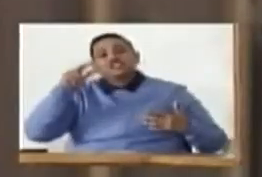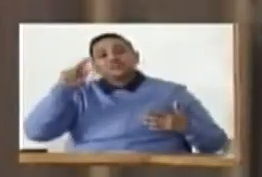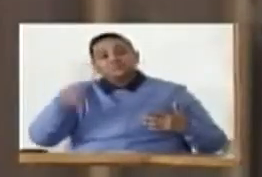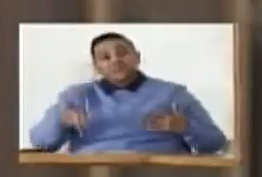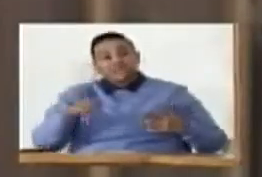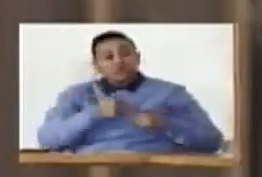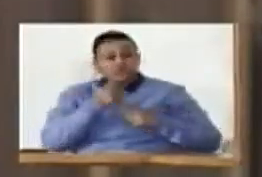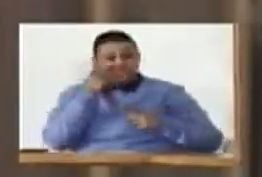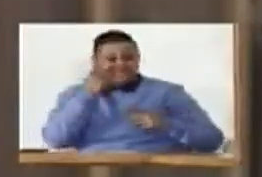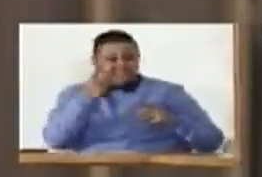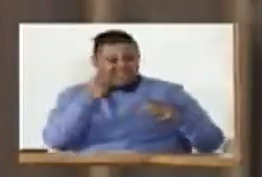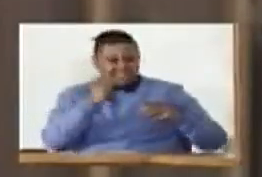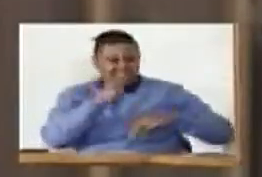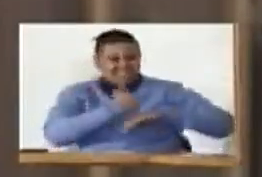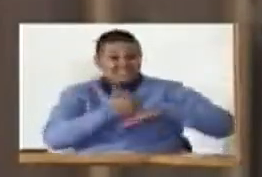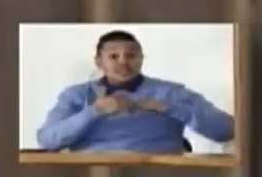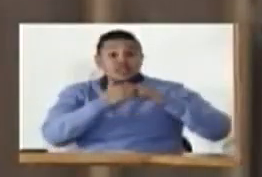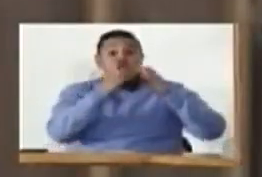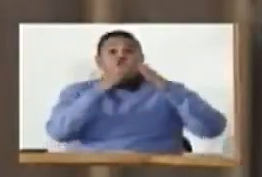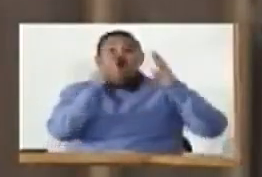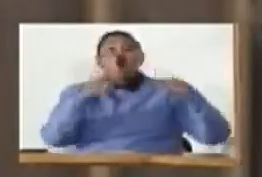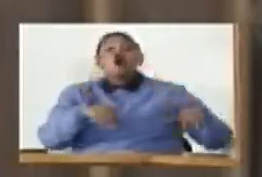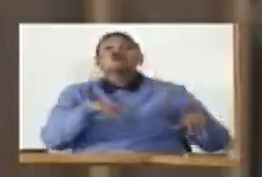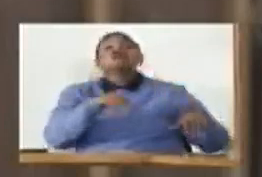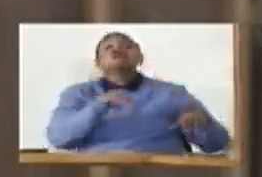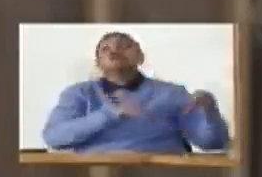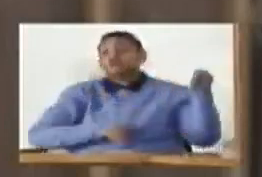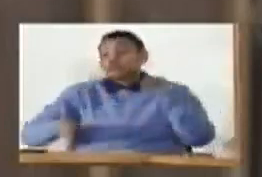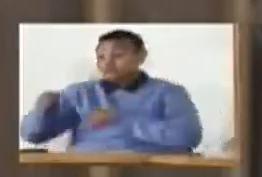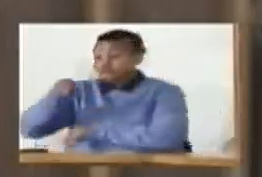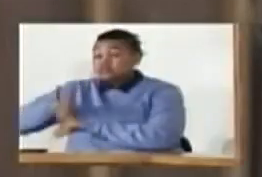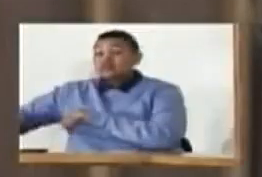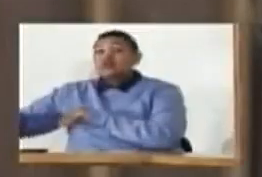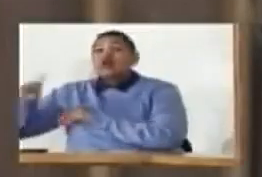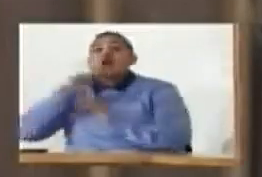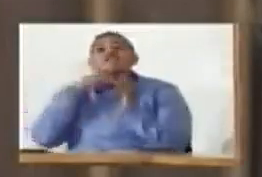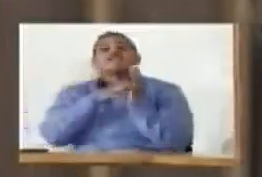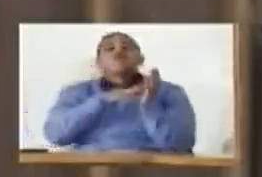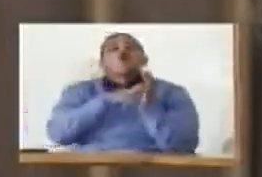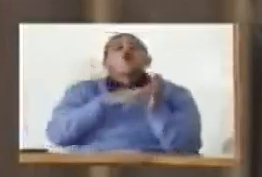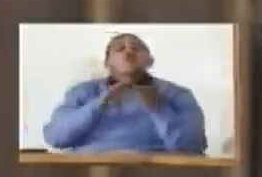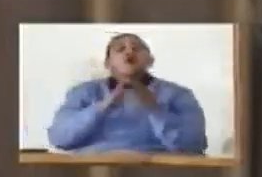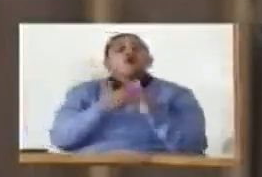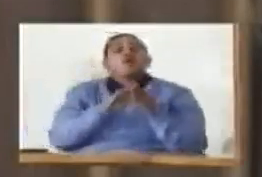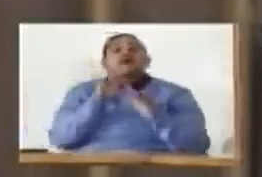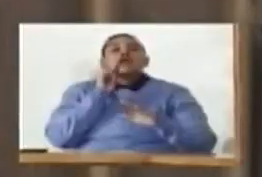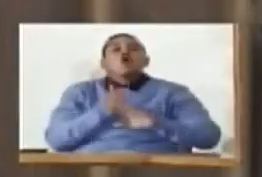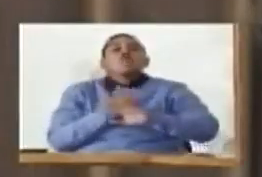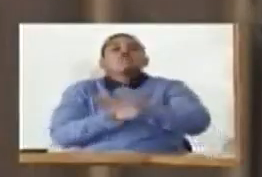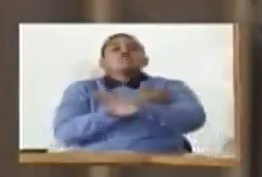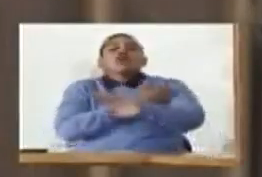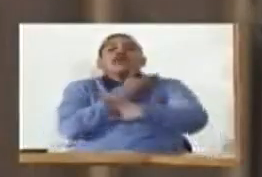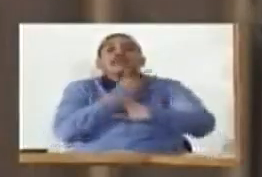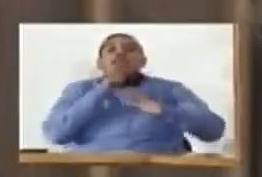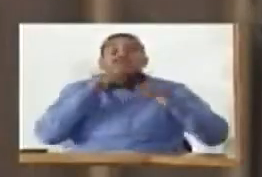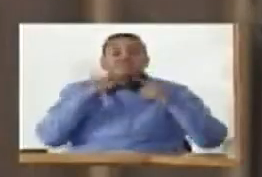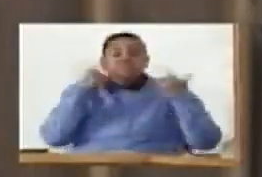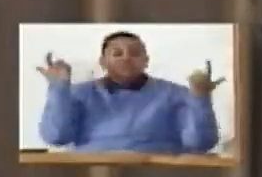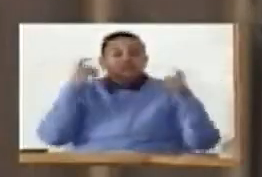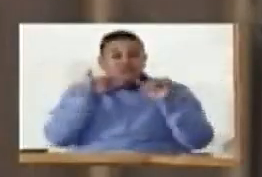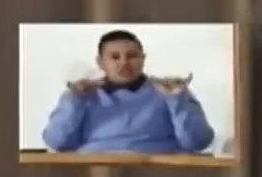indigent housing, relocation of vulnerable communities, and the upgrading of tenements or big